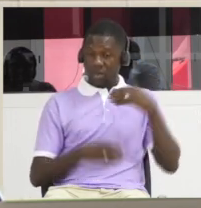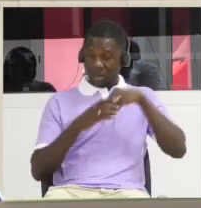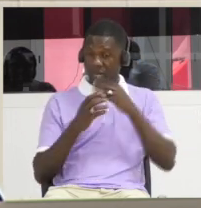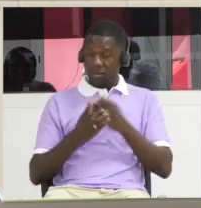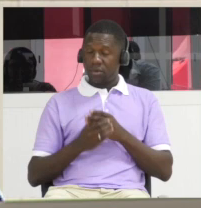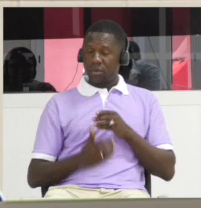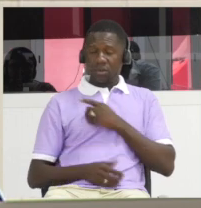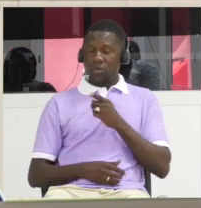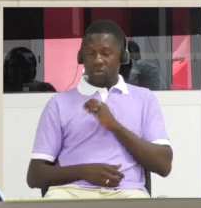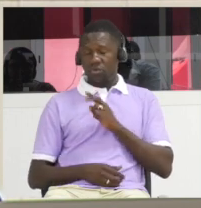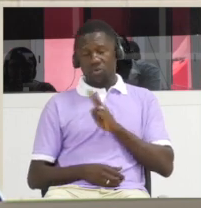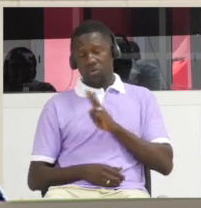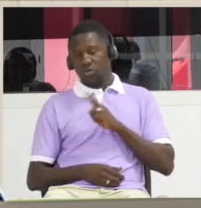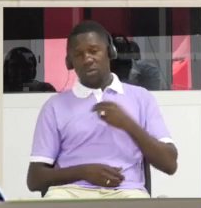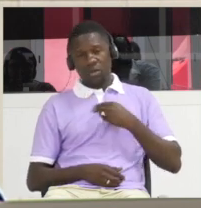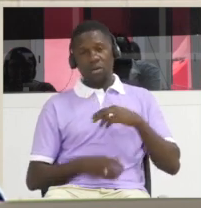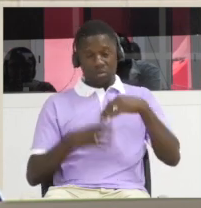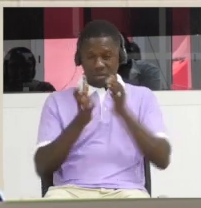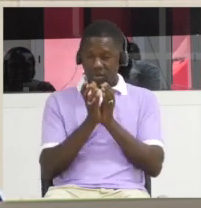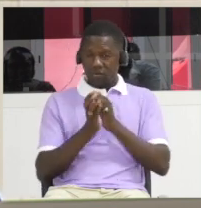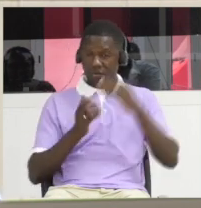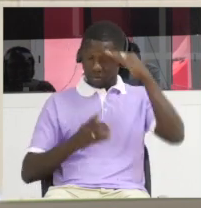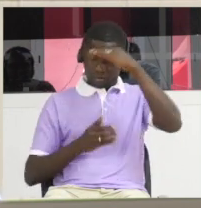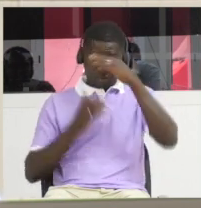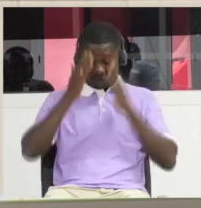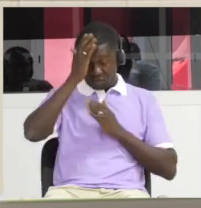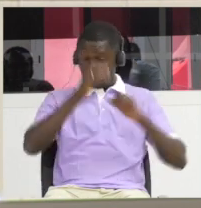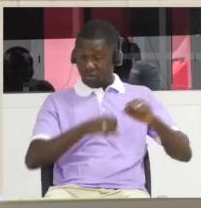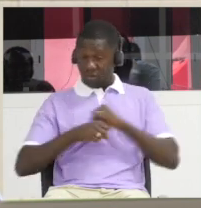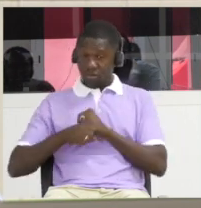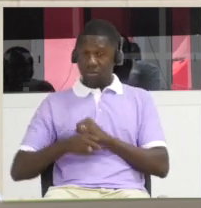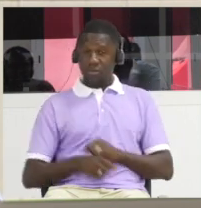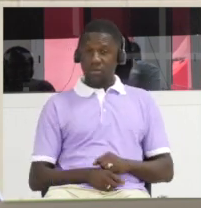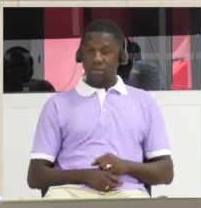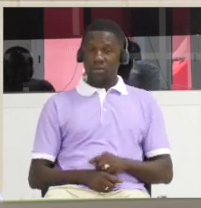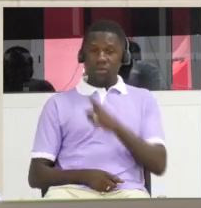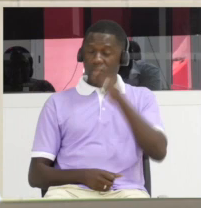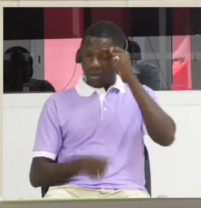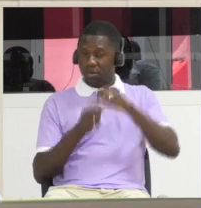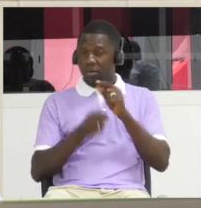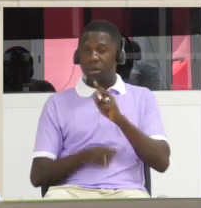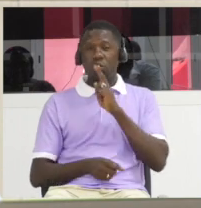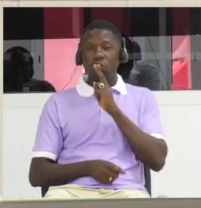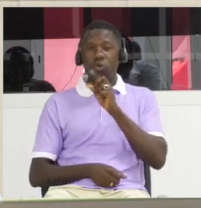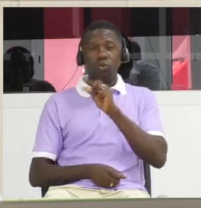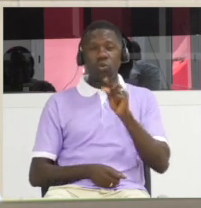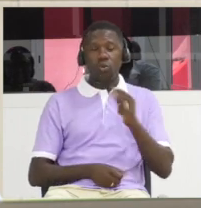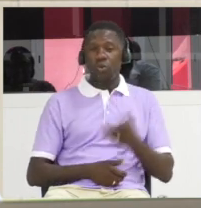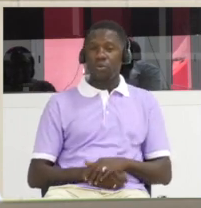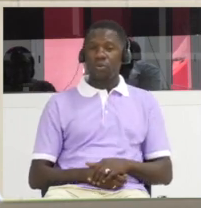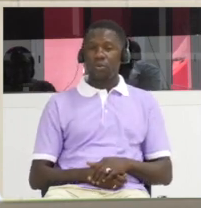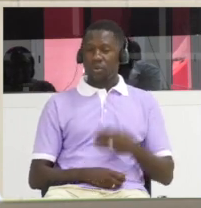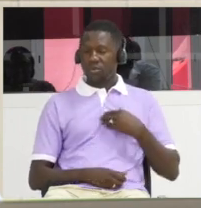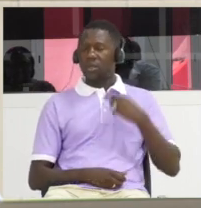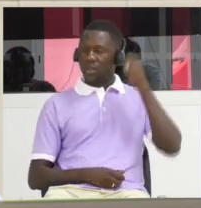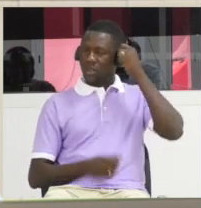know. Do you recall any one of them? I could recall Ndur Cham,